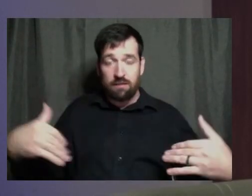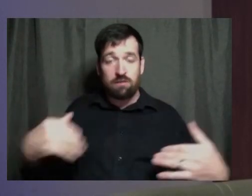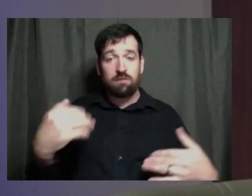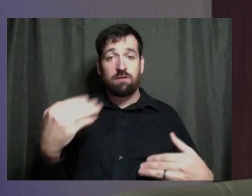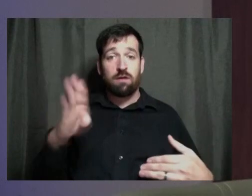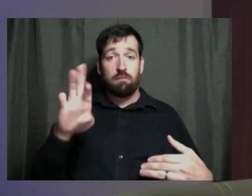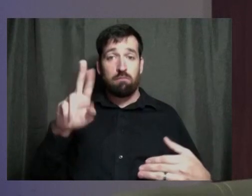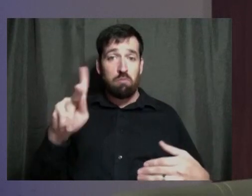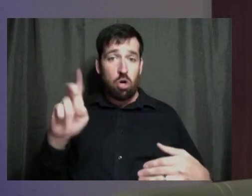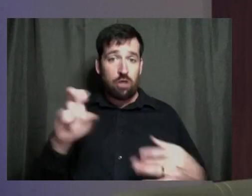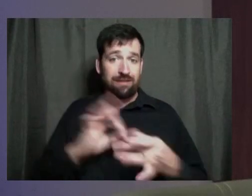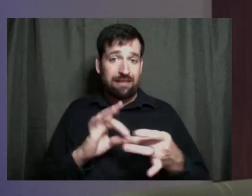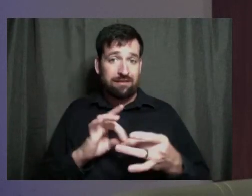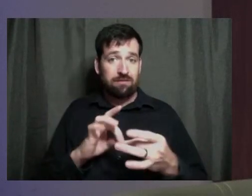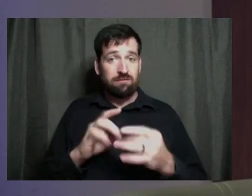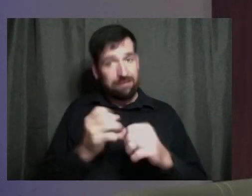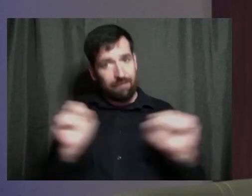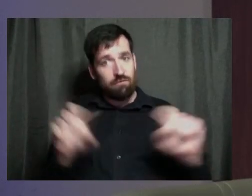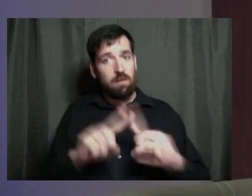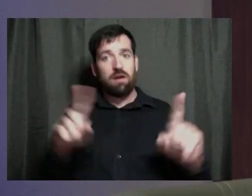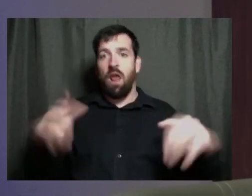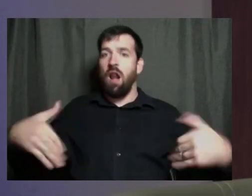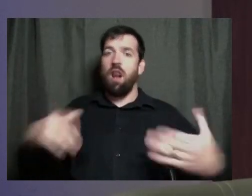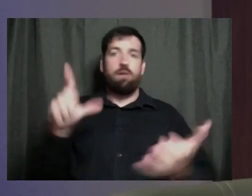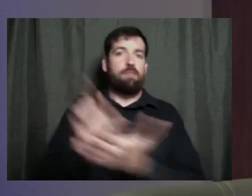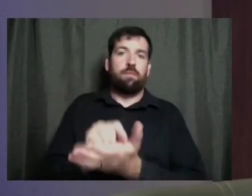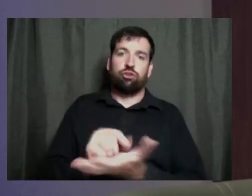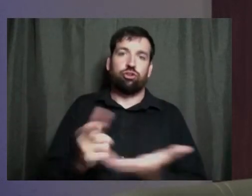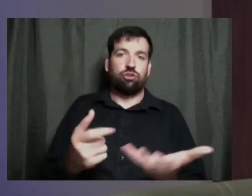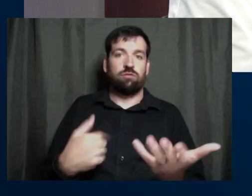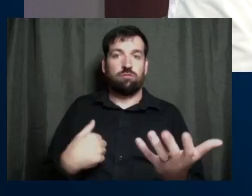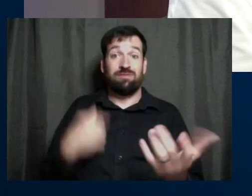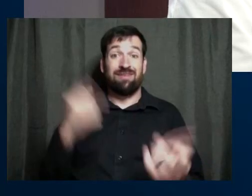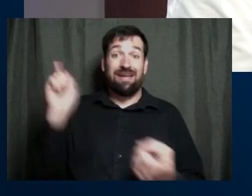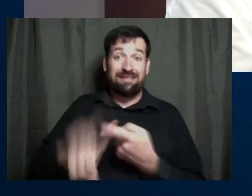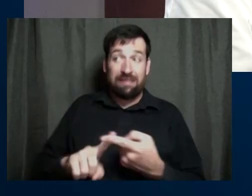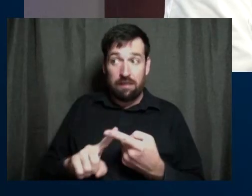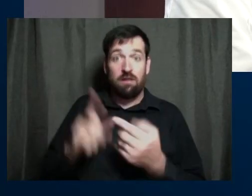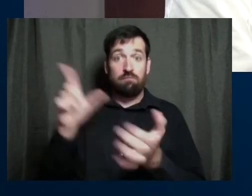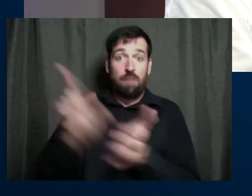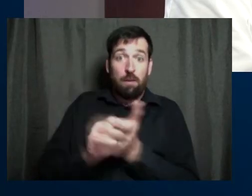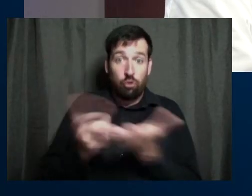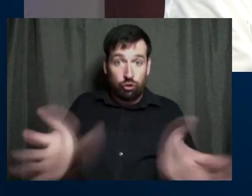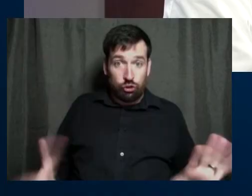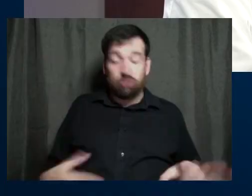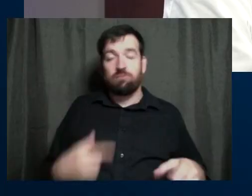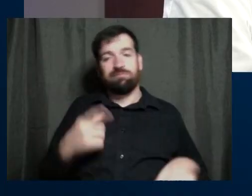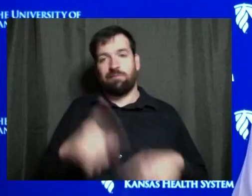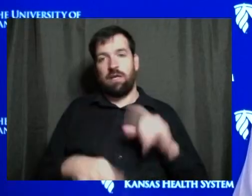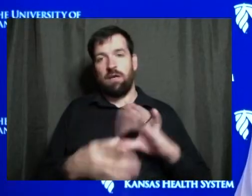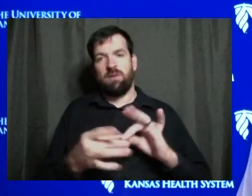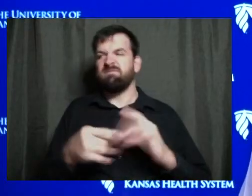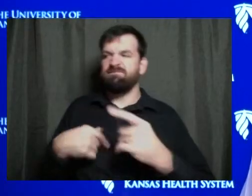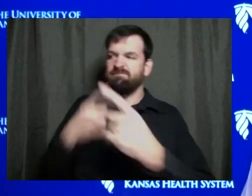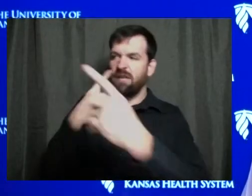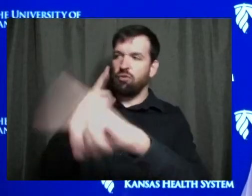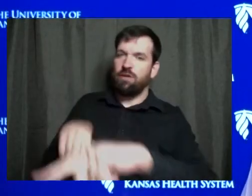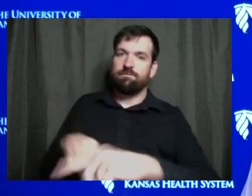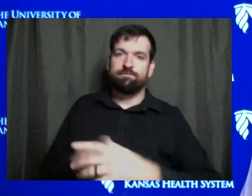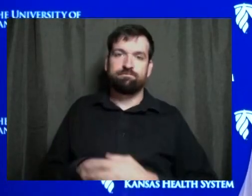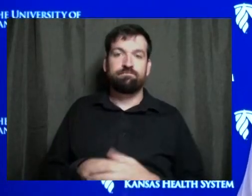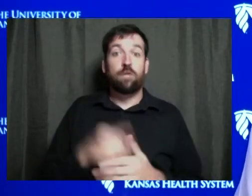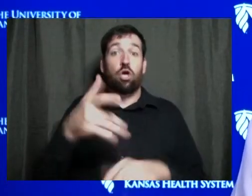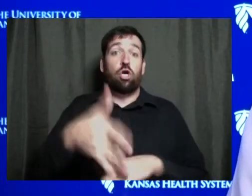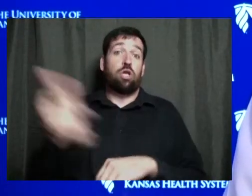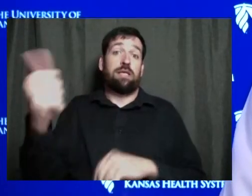they haven't published the information. Until they publish the information, we really won't be able to comment as well. Yeah, I completely agree. The earliest studies that